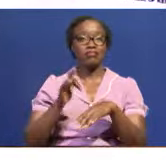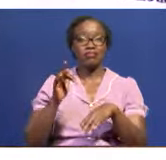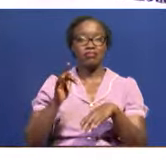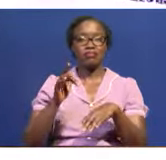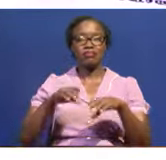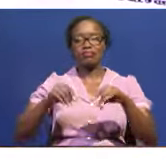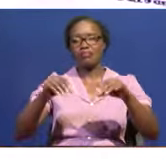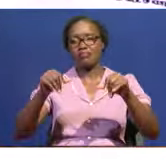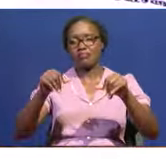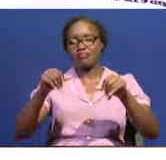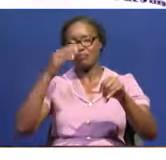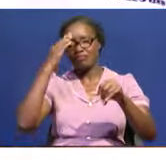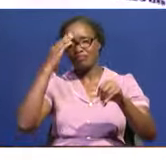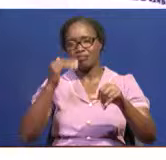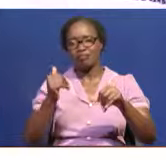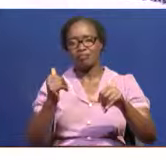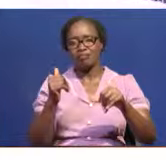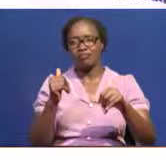of quality because